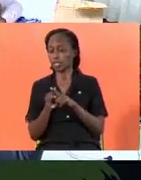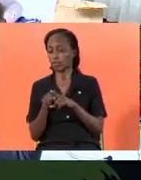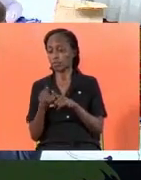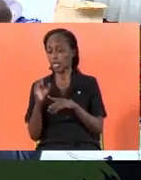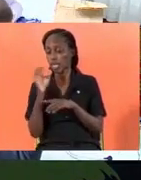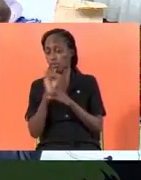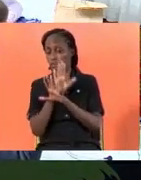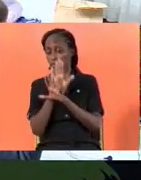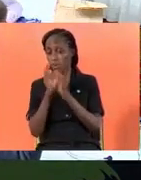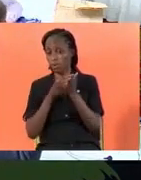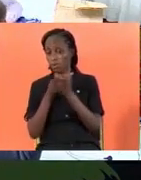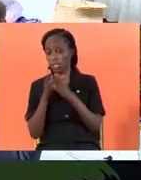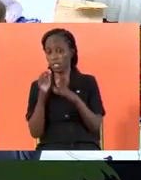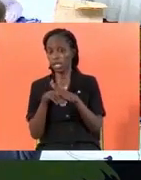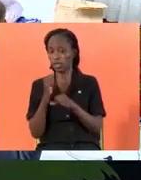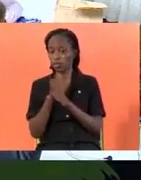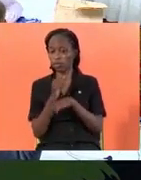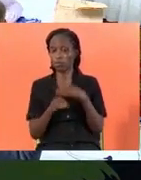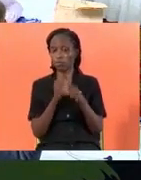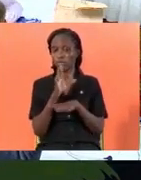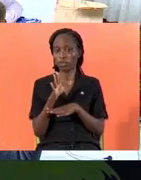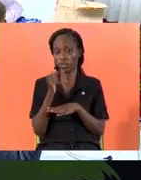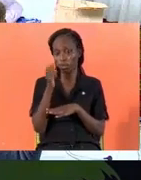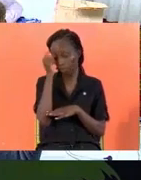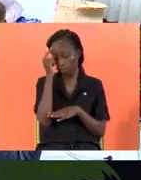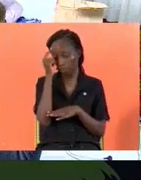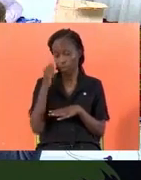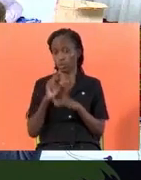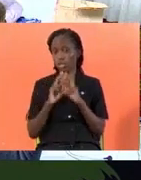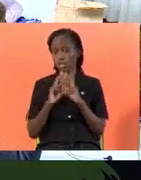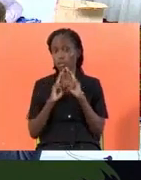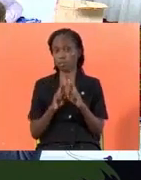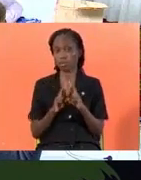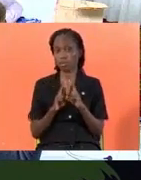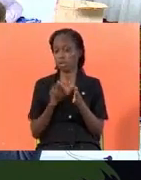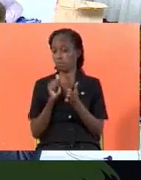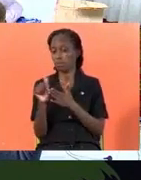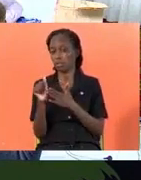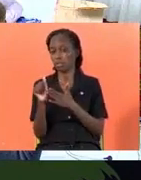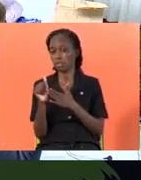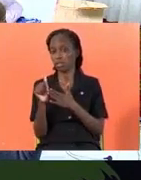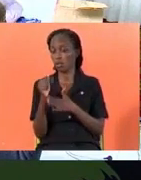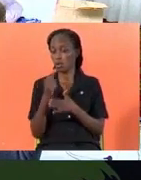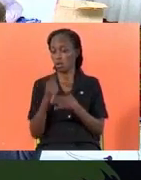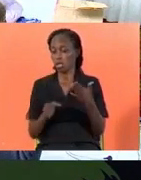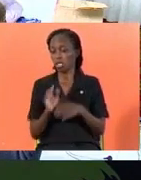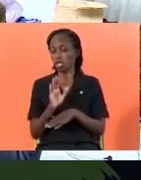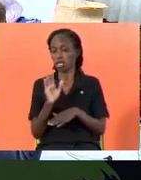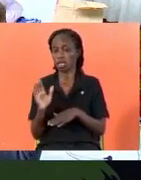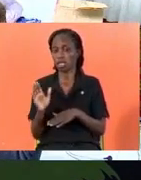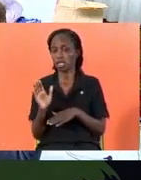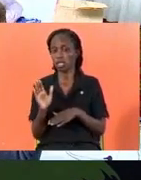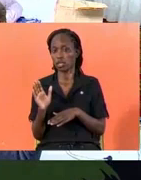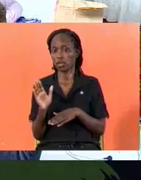the Angolan journalists are passive. They report and publish what they encounter